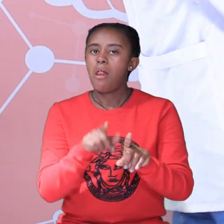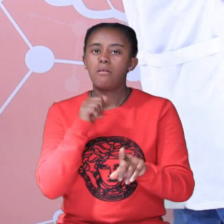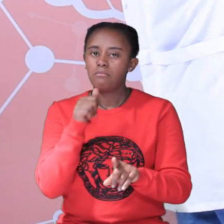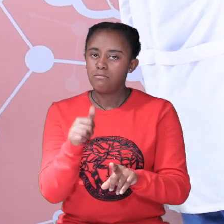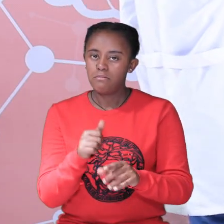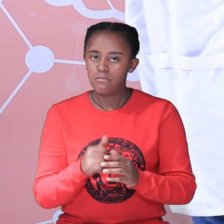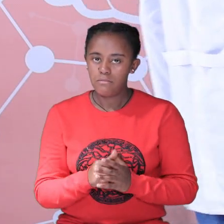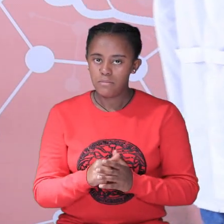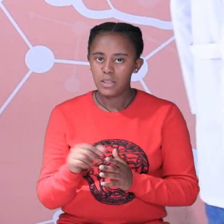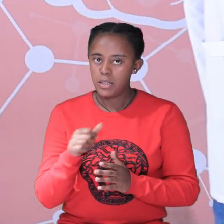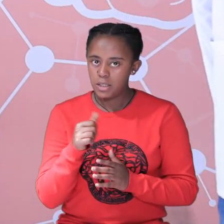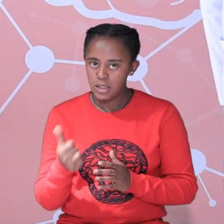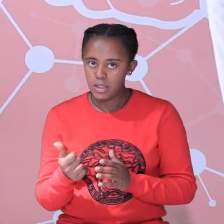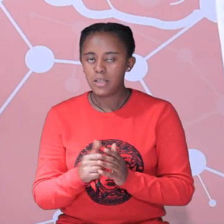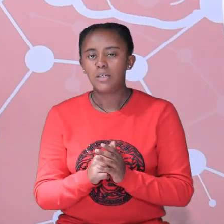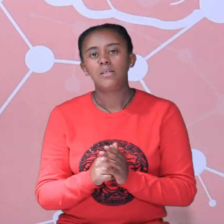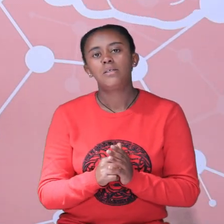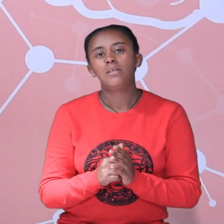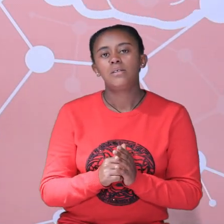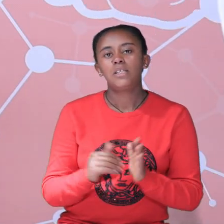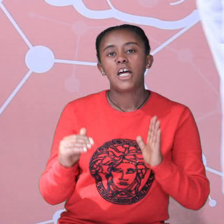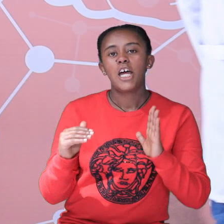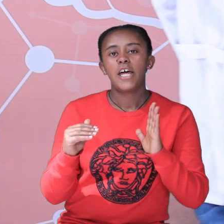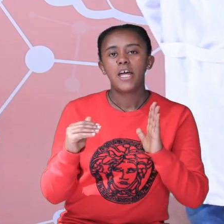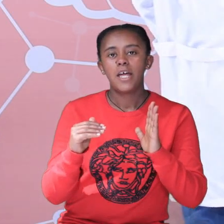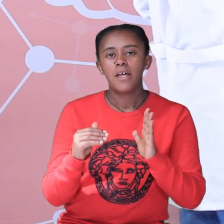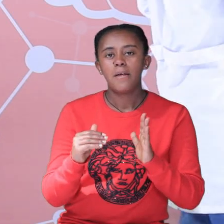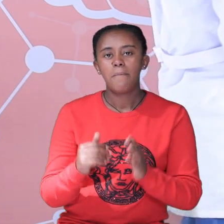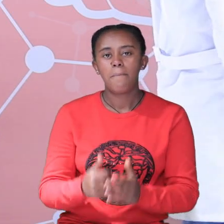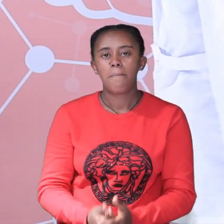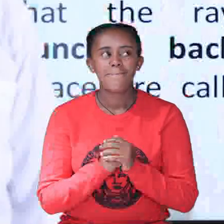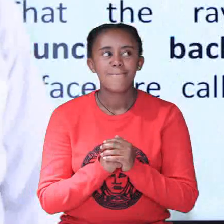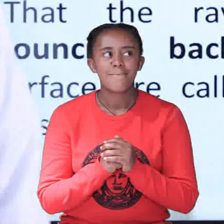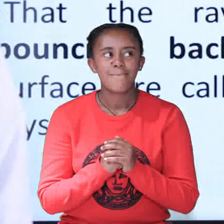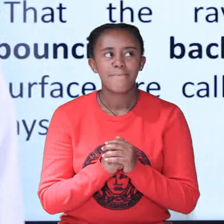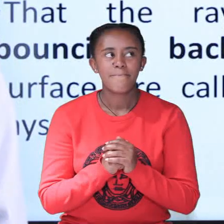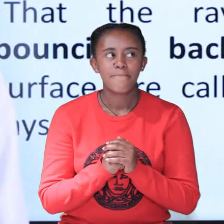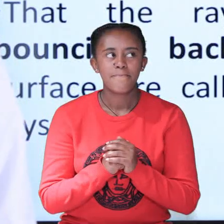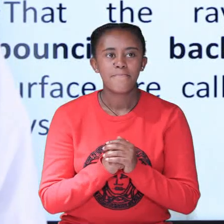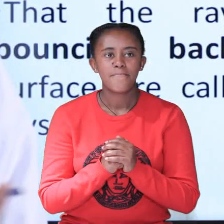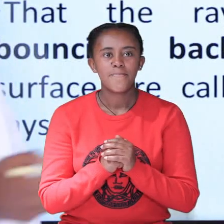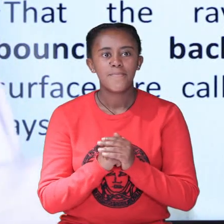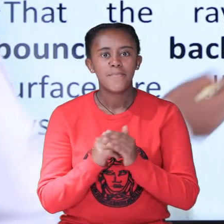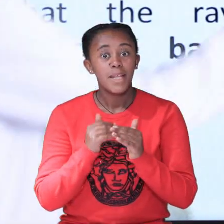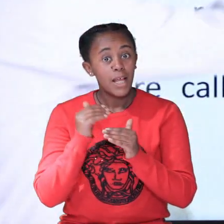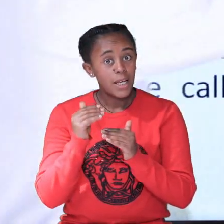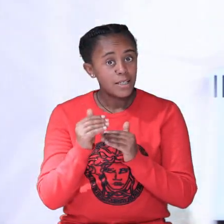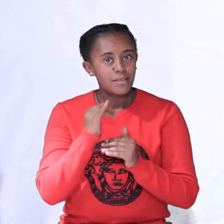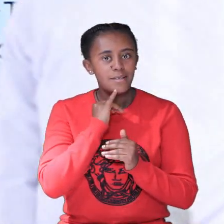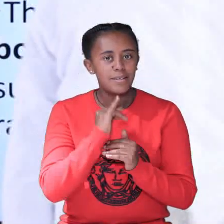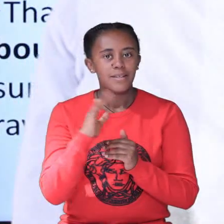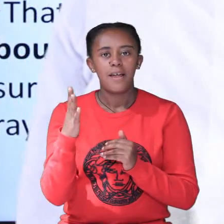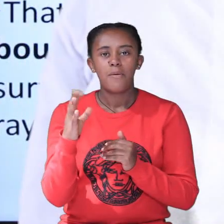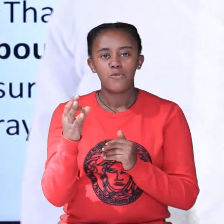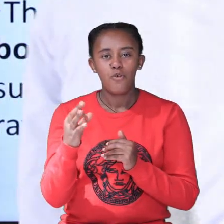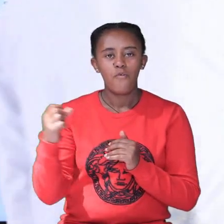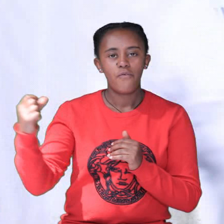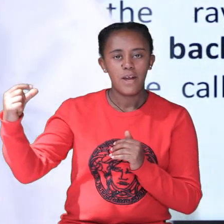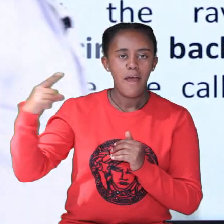And the reflection ray are not parallel to each other. The next is types of